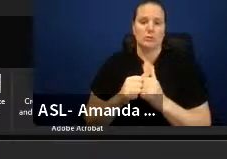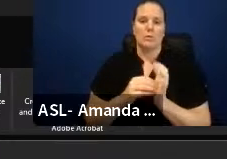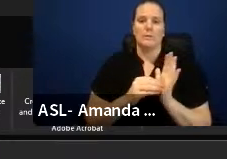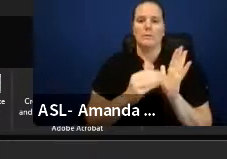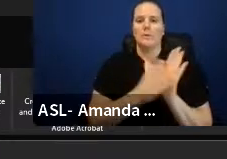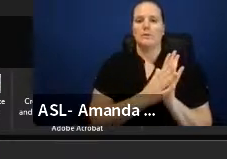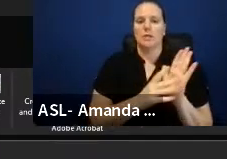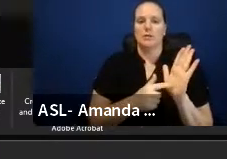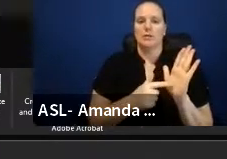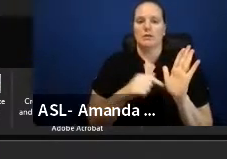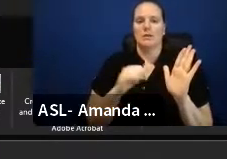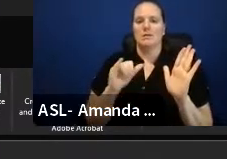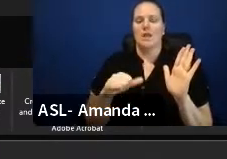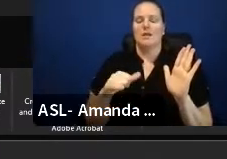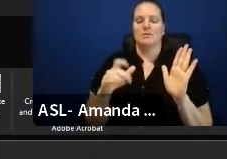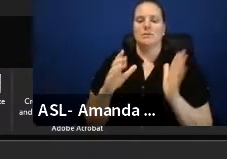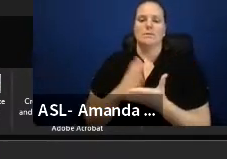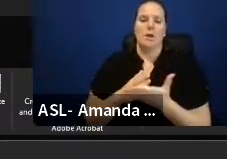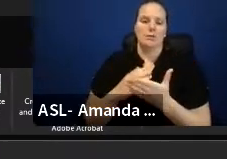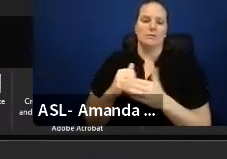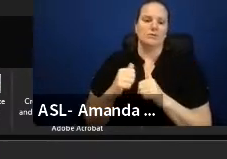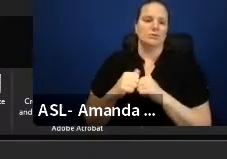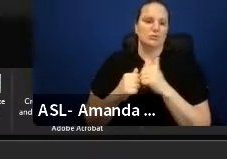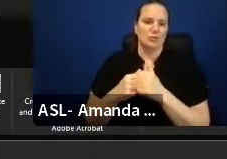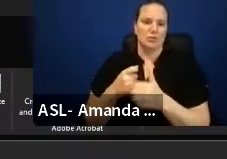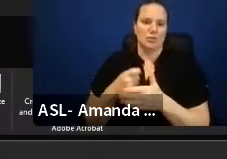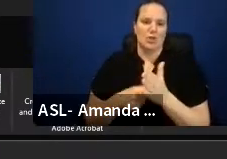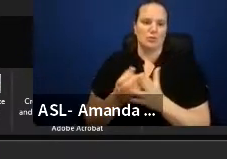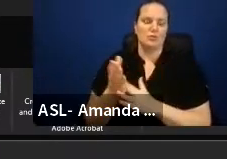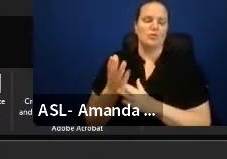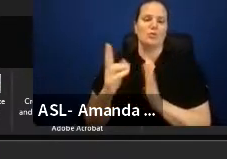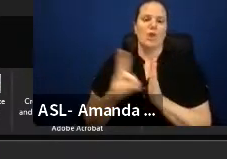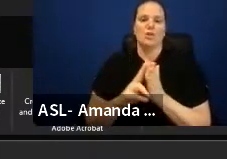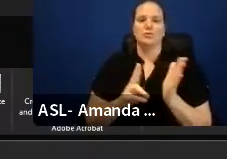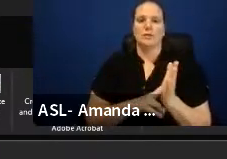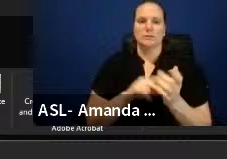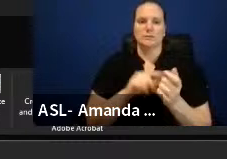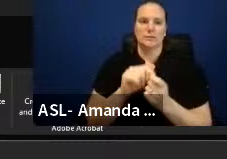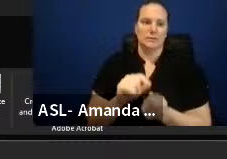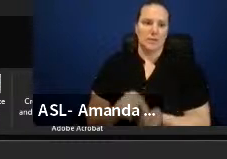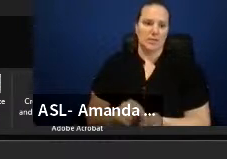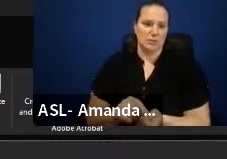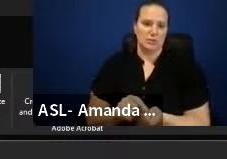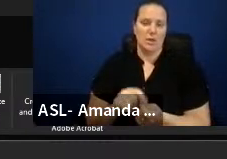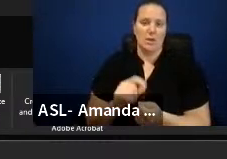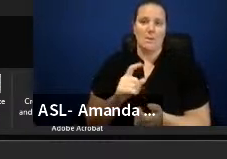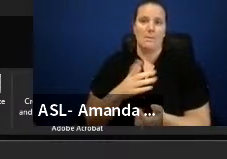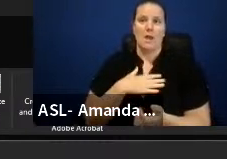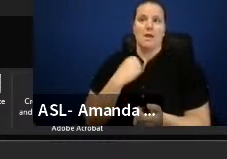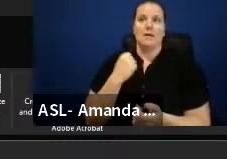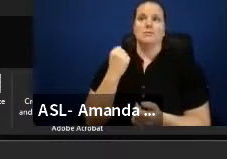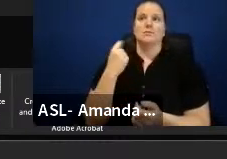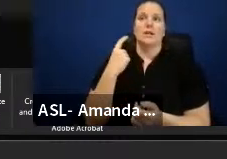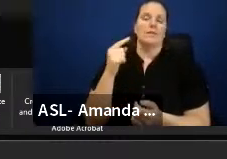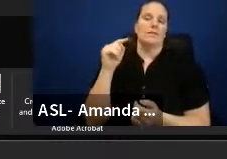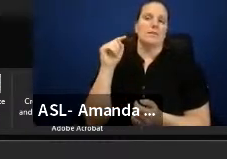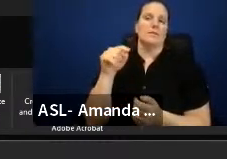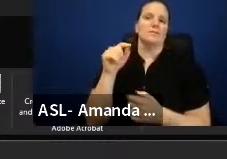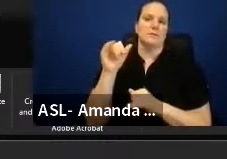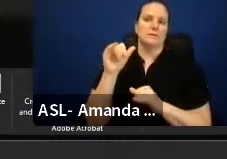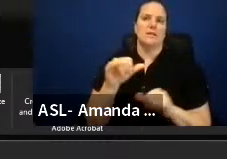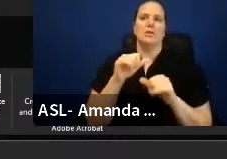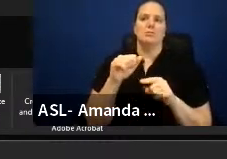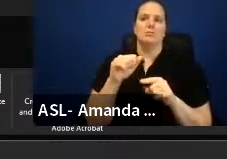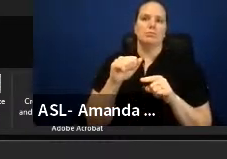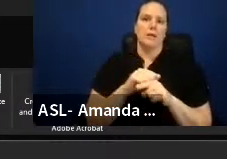here that that would be part of construction costs through contract specifications. And from what we understand, this is a standard practice,